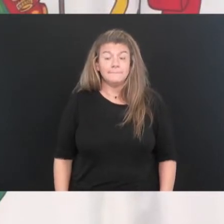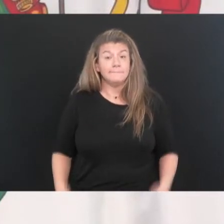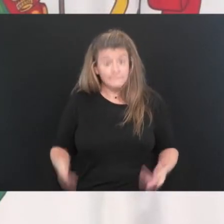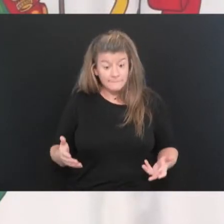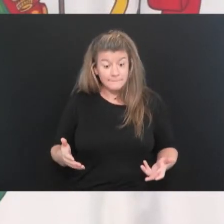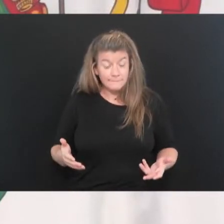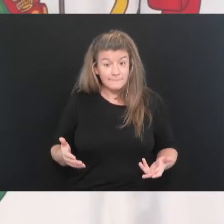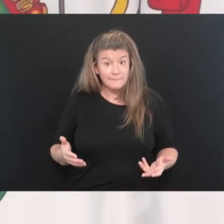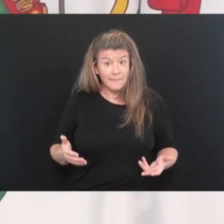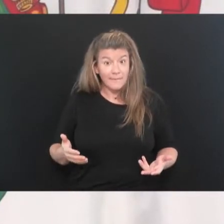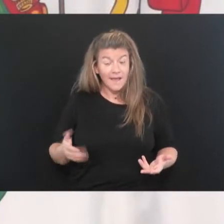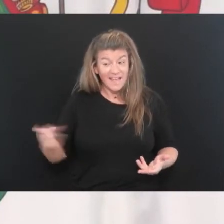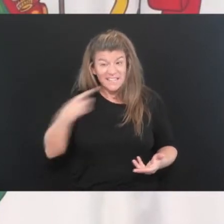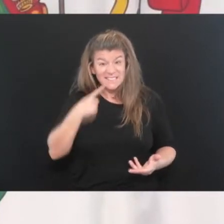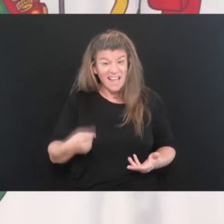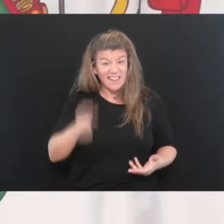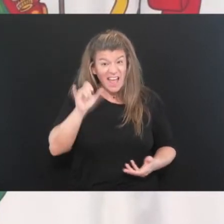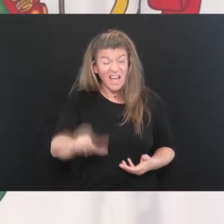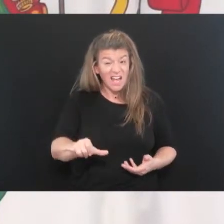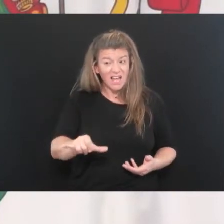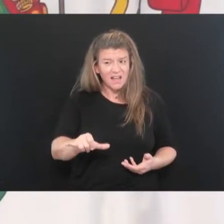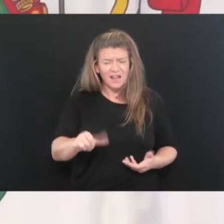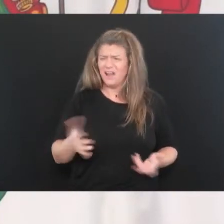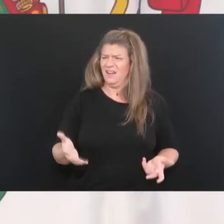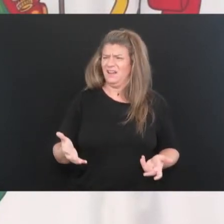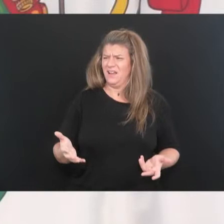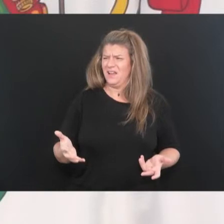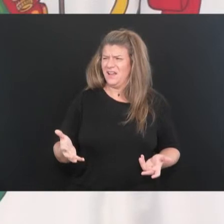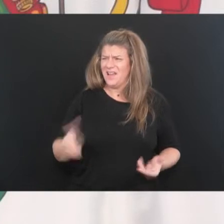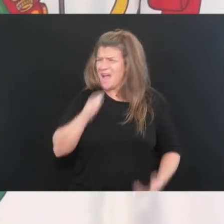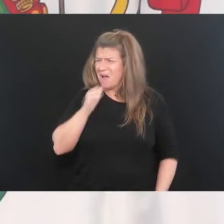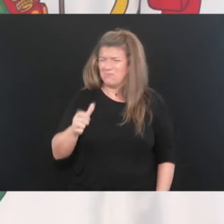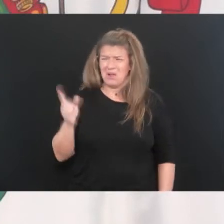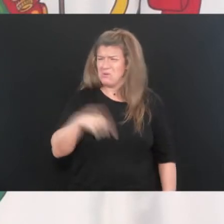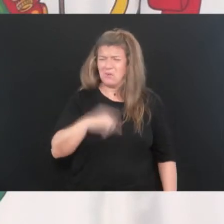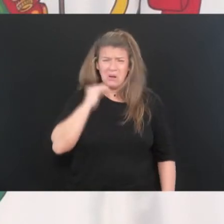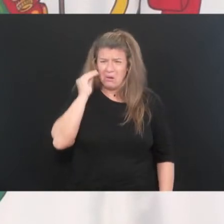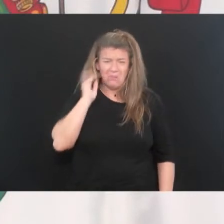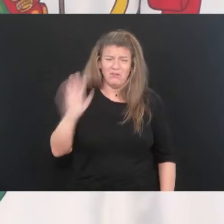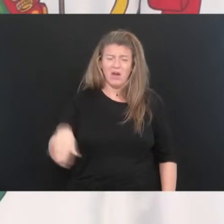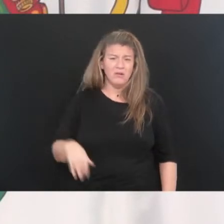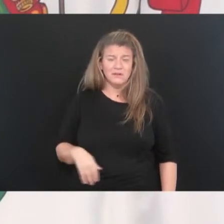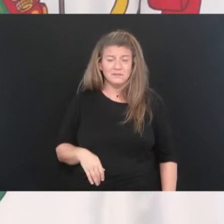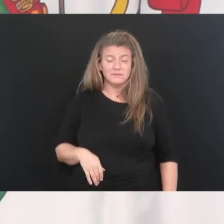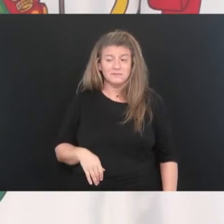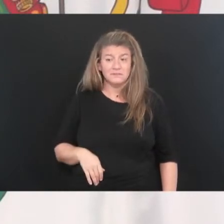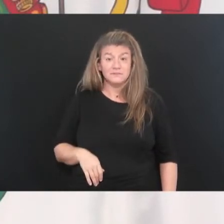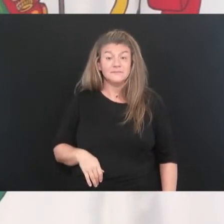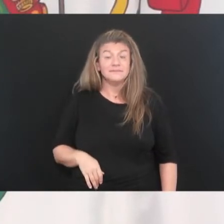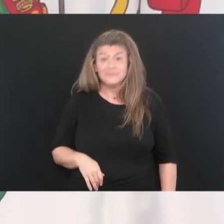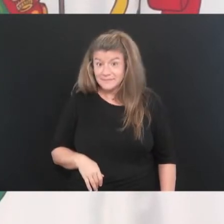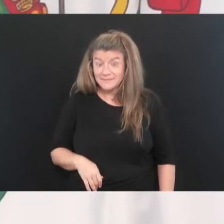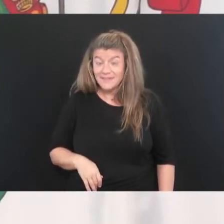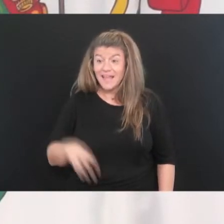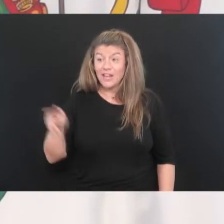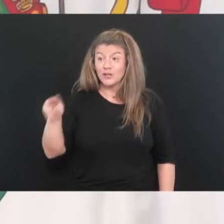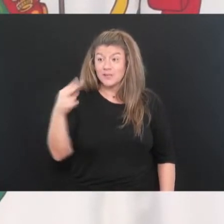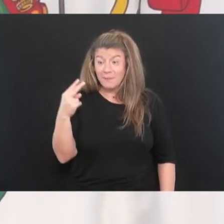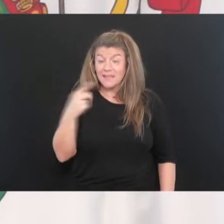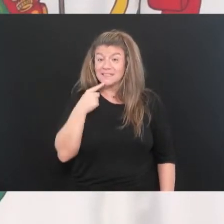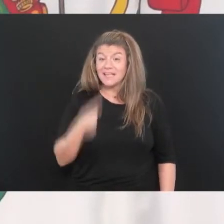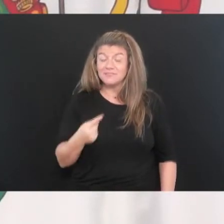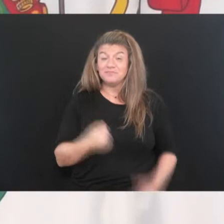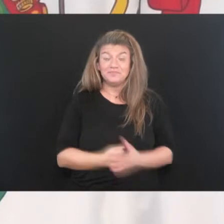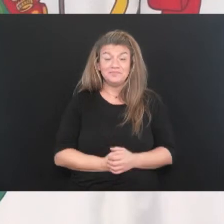looked right at me and said just this, because I said, Brett, no, I'm not going home. And he looked right at me and he